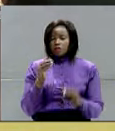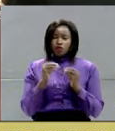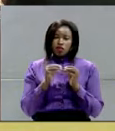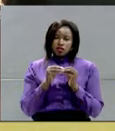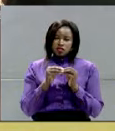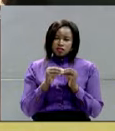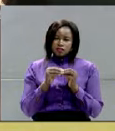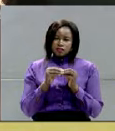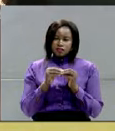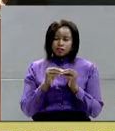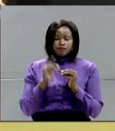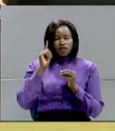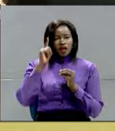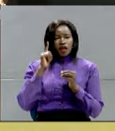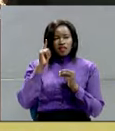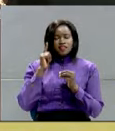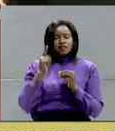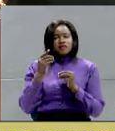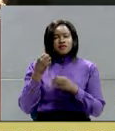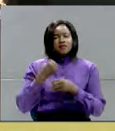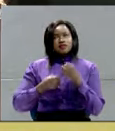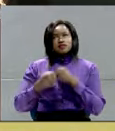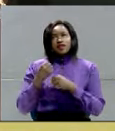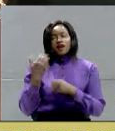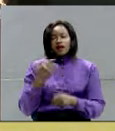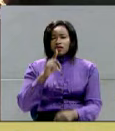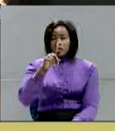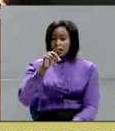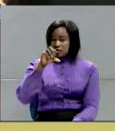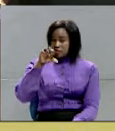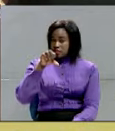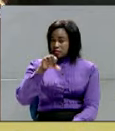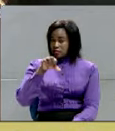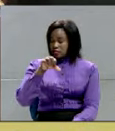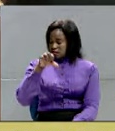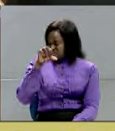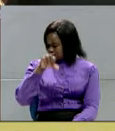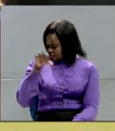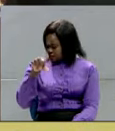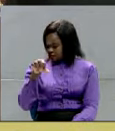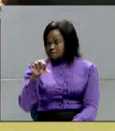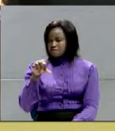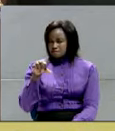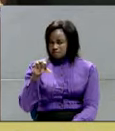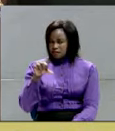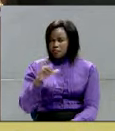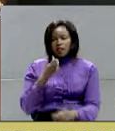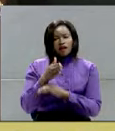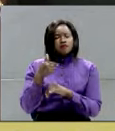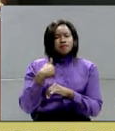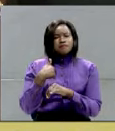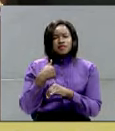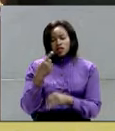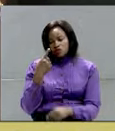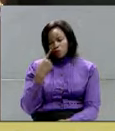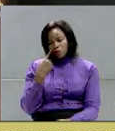So I think that was around, not 97, it was around 1999. Then I found he